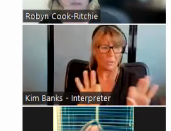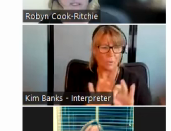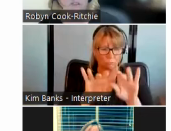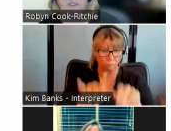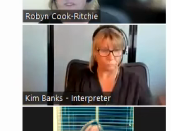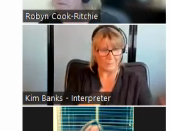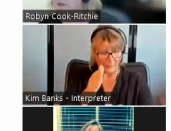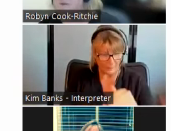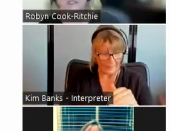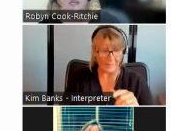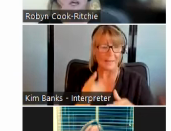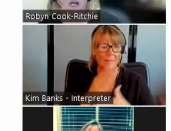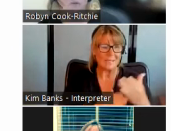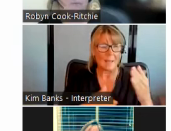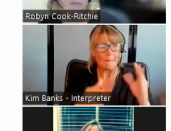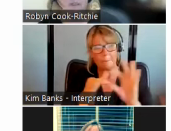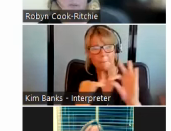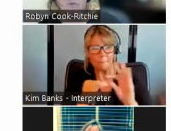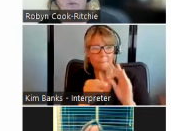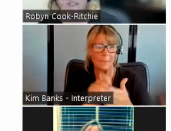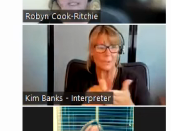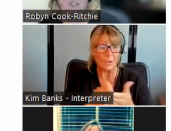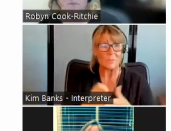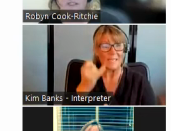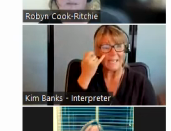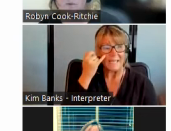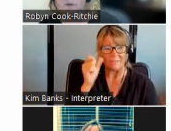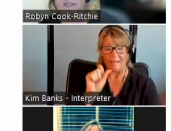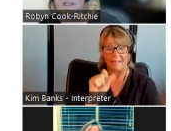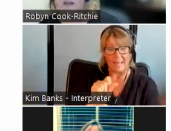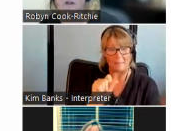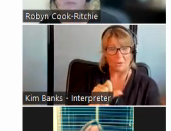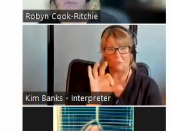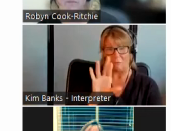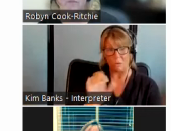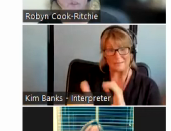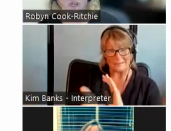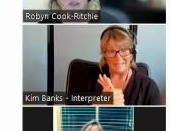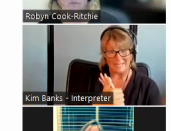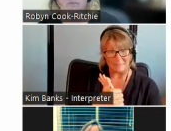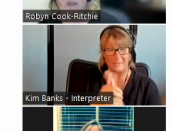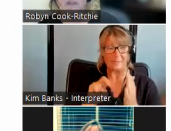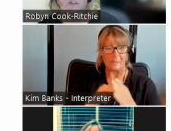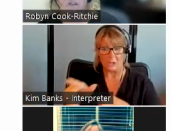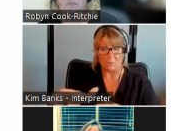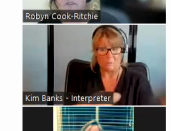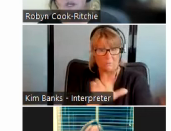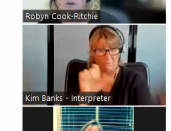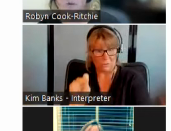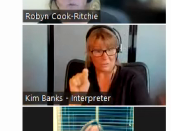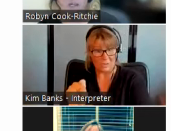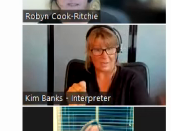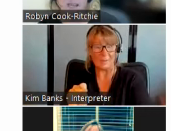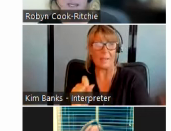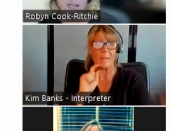data in, but these are just some notes. If the labor force attachment is employed full-time, then you're going to put time